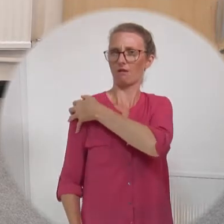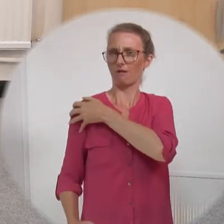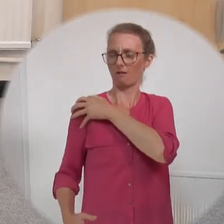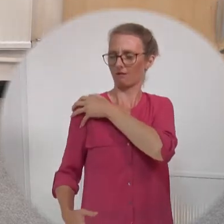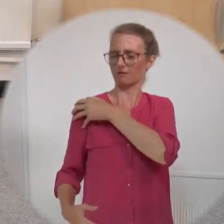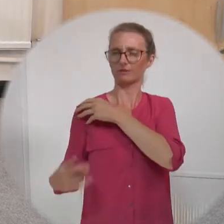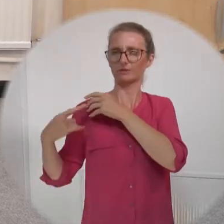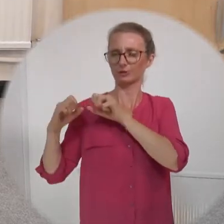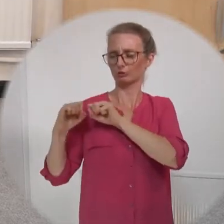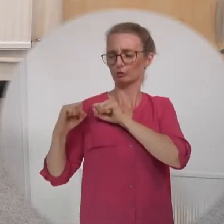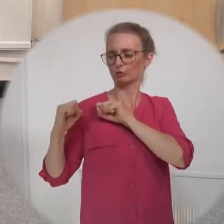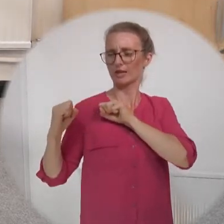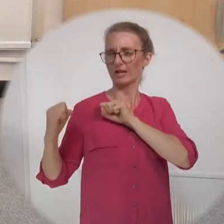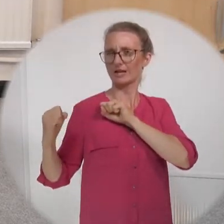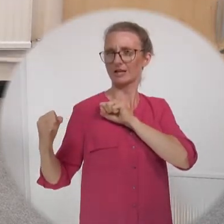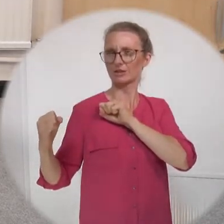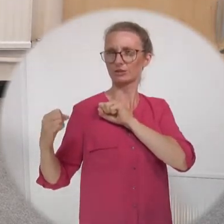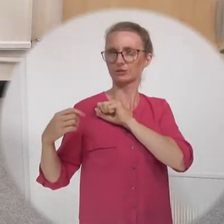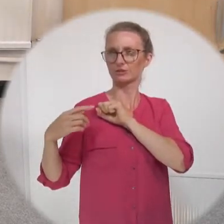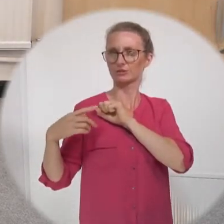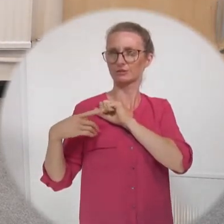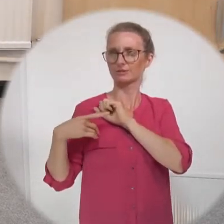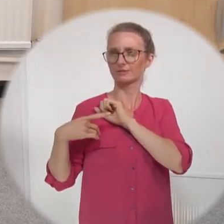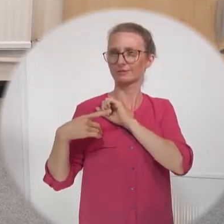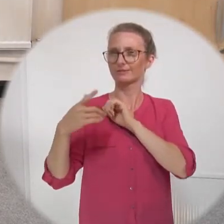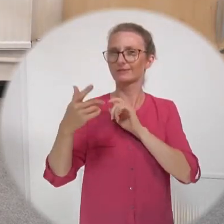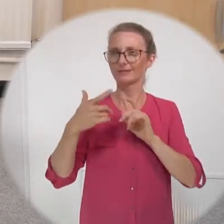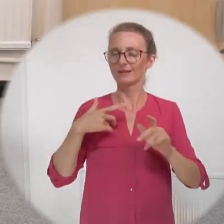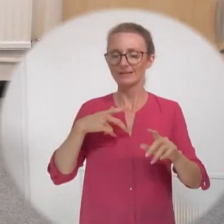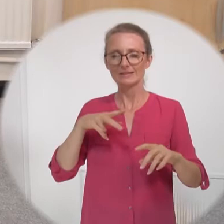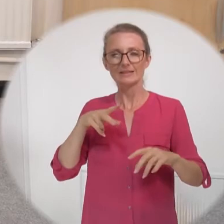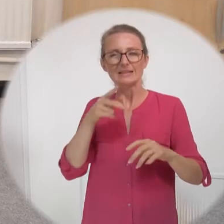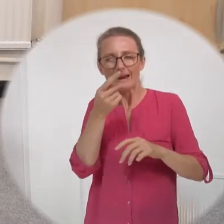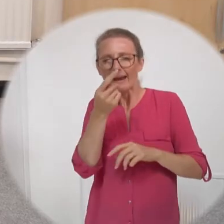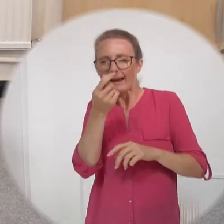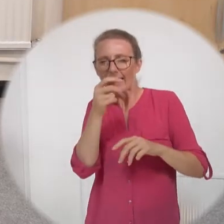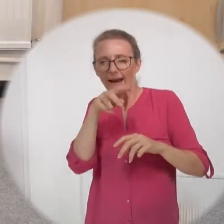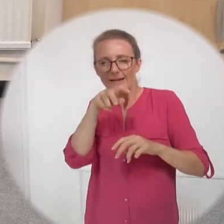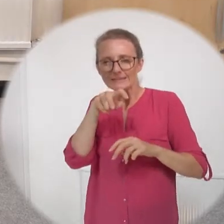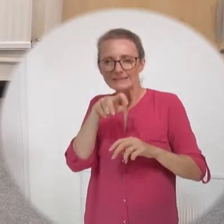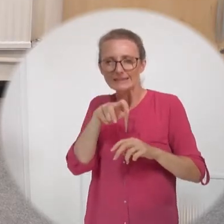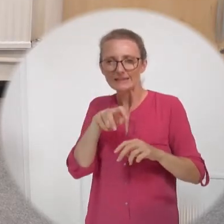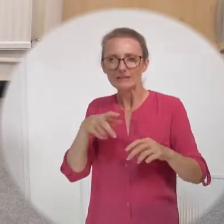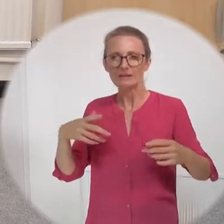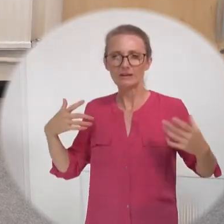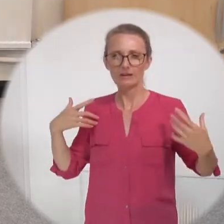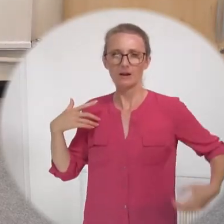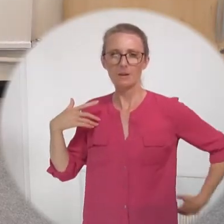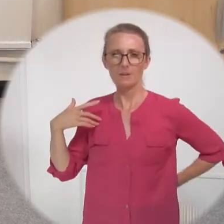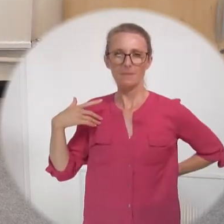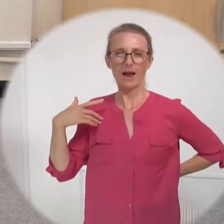And imagine you're just about to sit down. That's the feeling through the lower back. So I'll show you from the back.